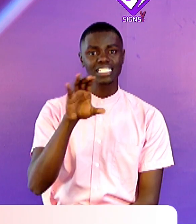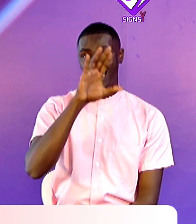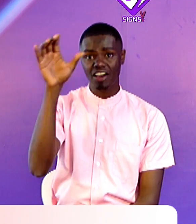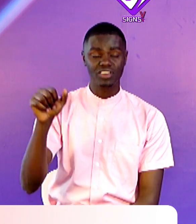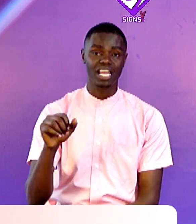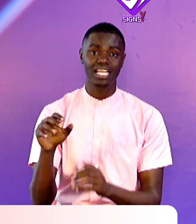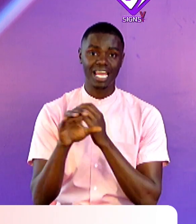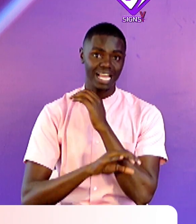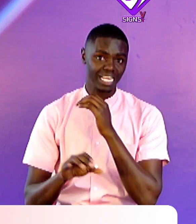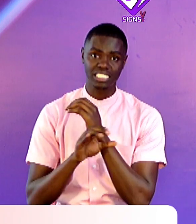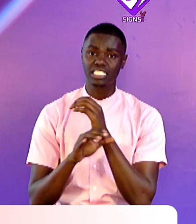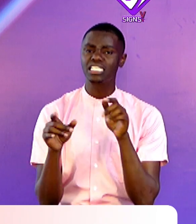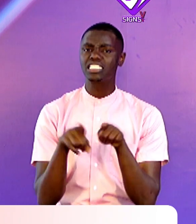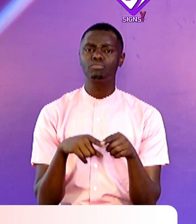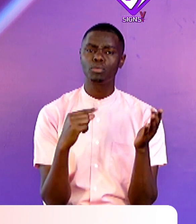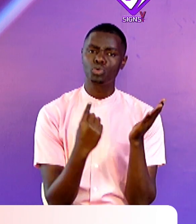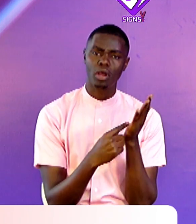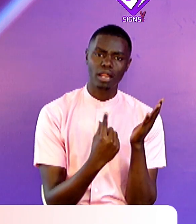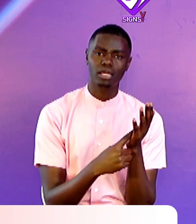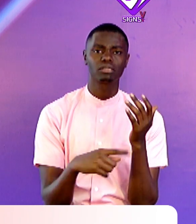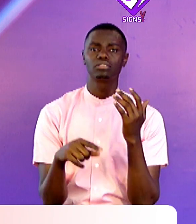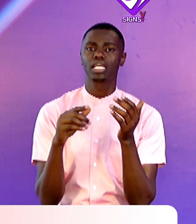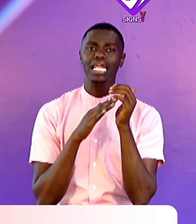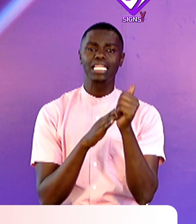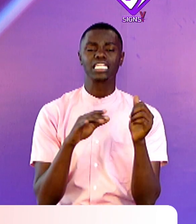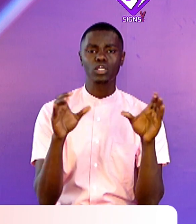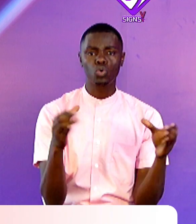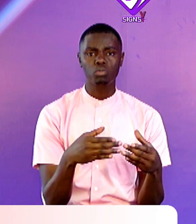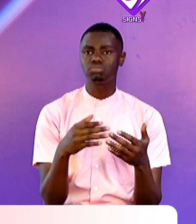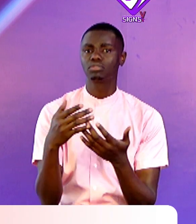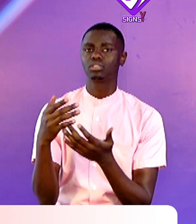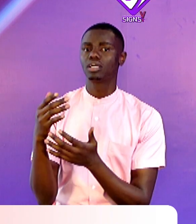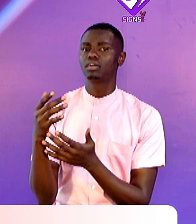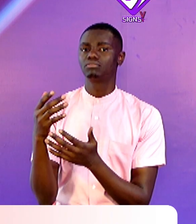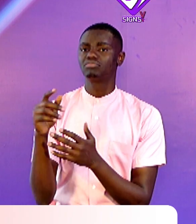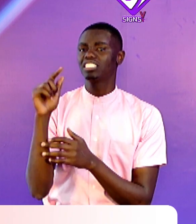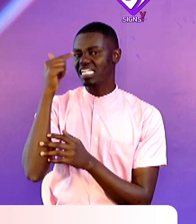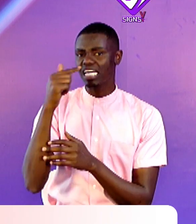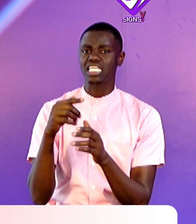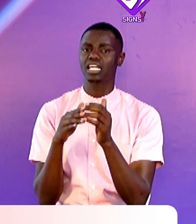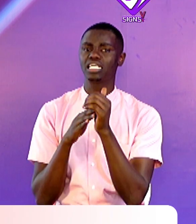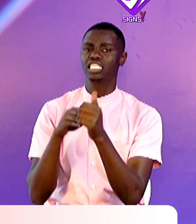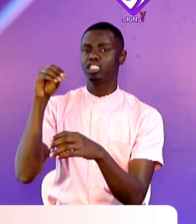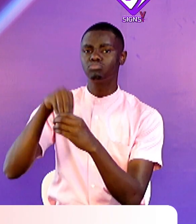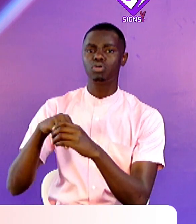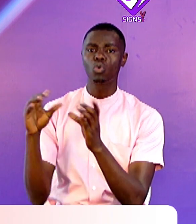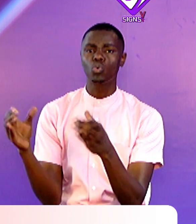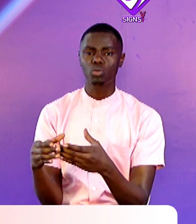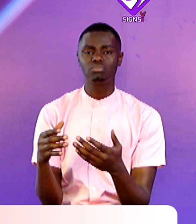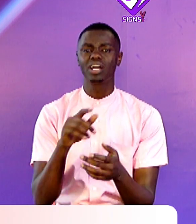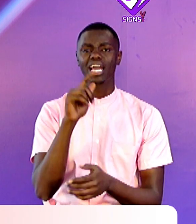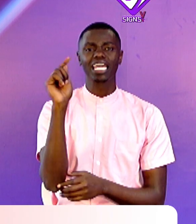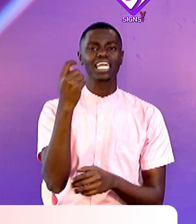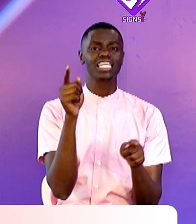Uganda leading in their group, Tanzania leading in their group, Kenya leading in their group. Is it time for East Africa?